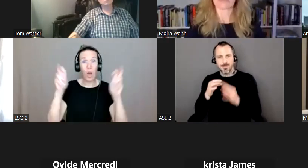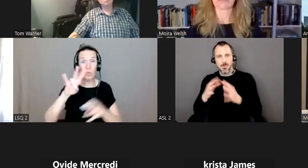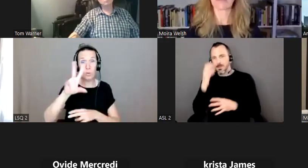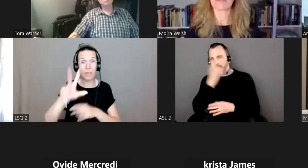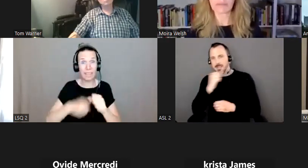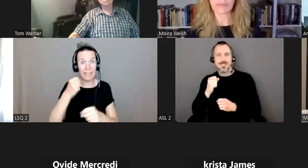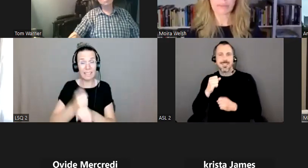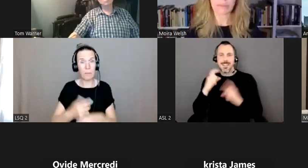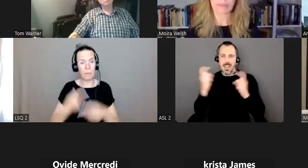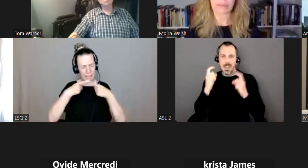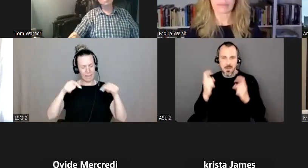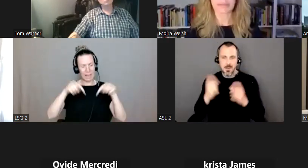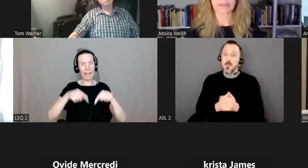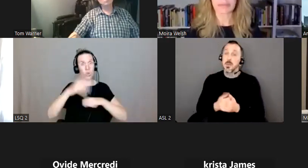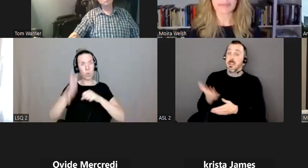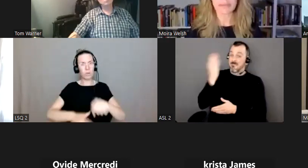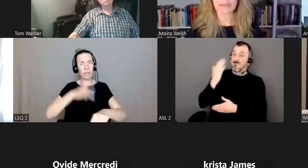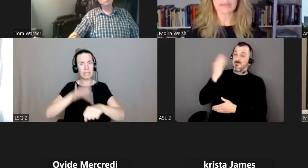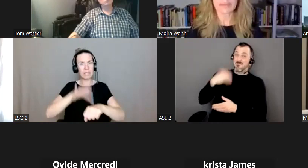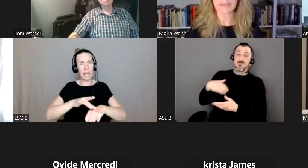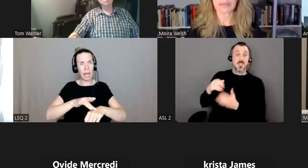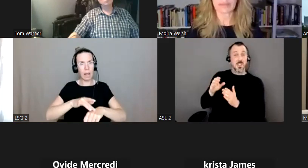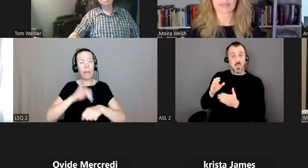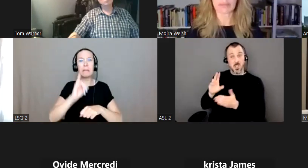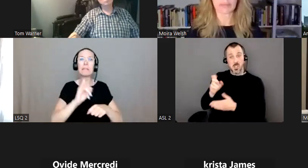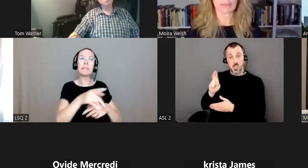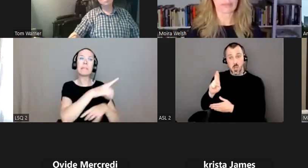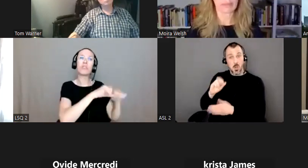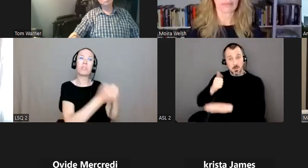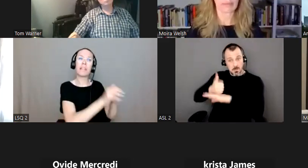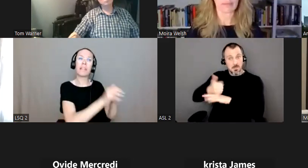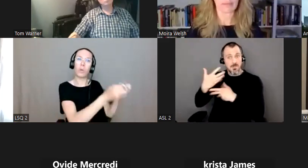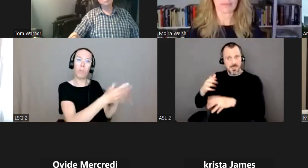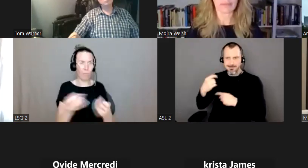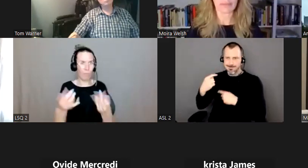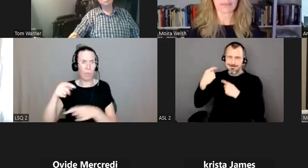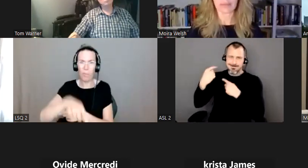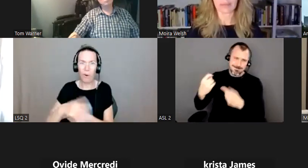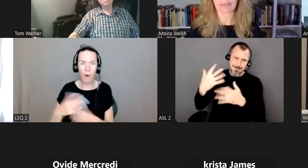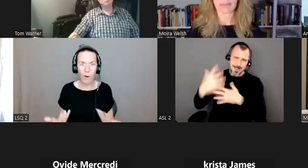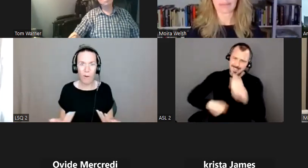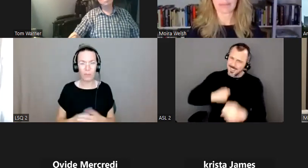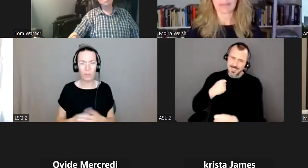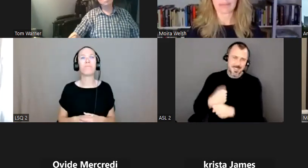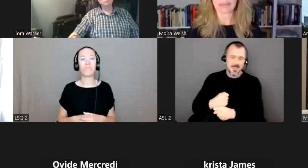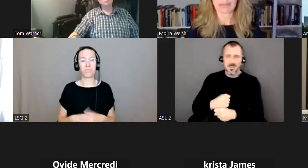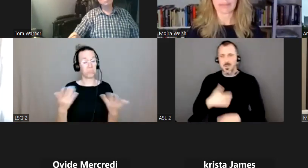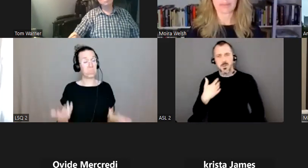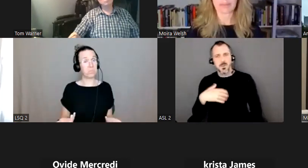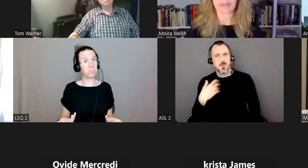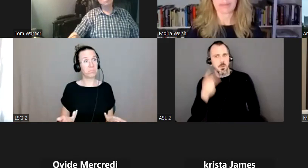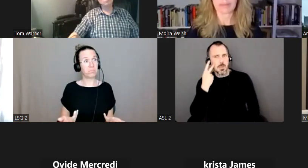active civil society leadership and membership and pushing. And frankly, that's what's affected our own